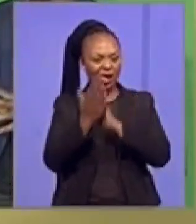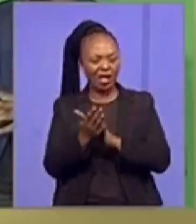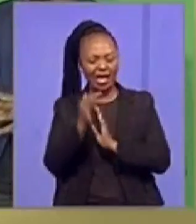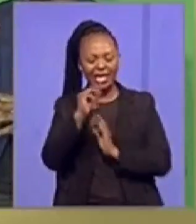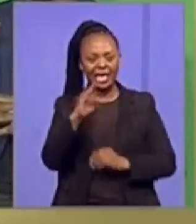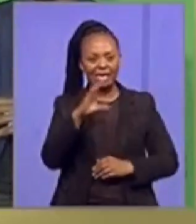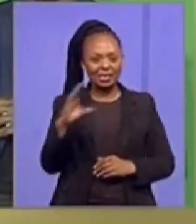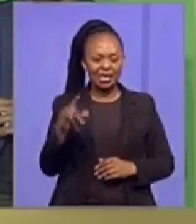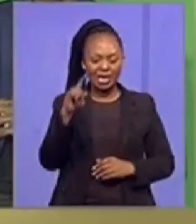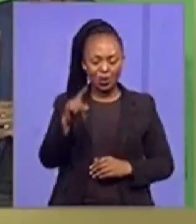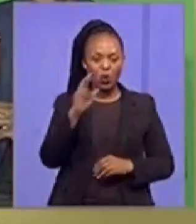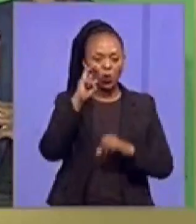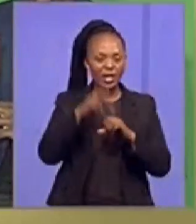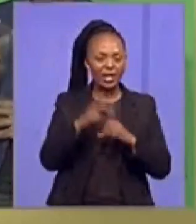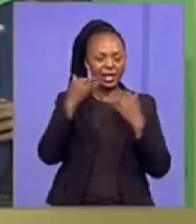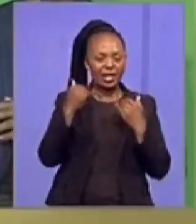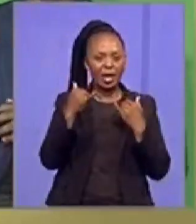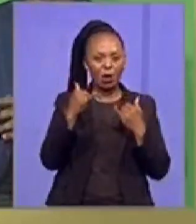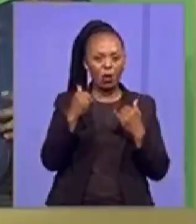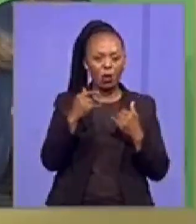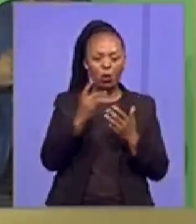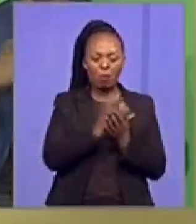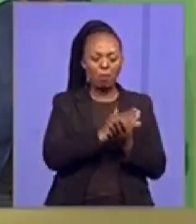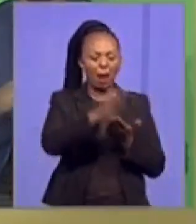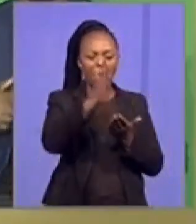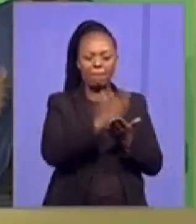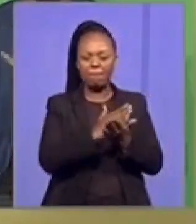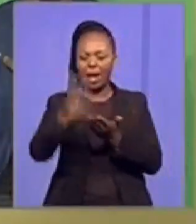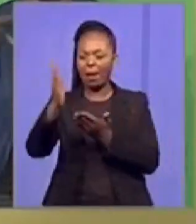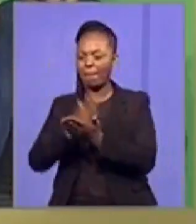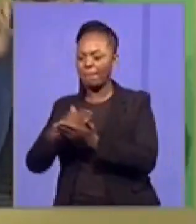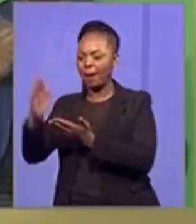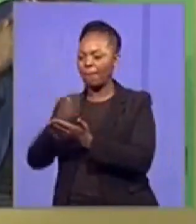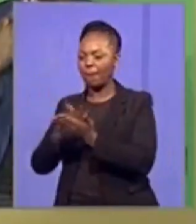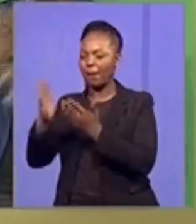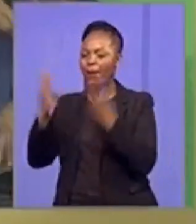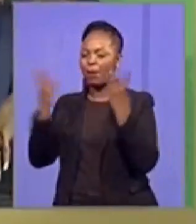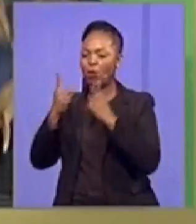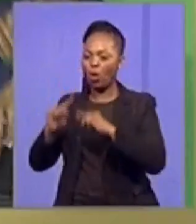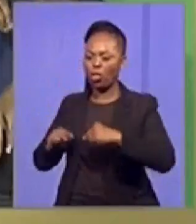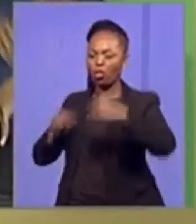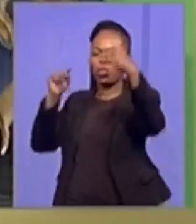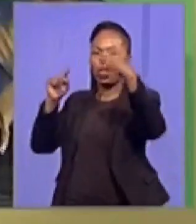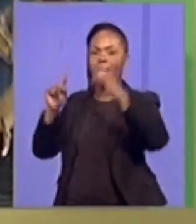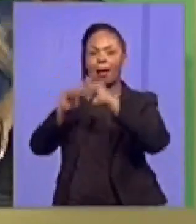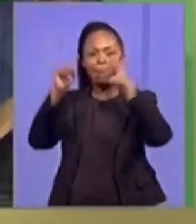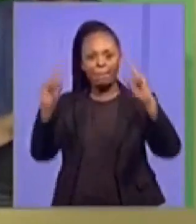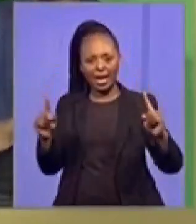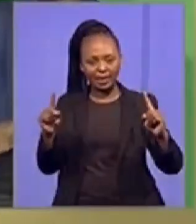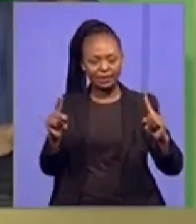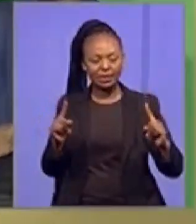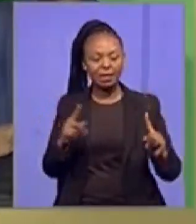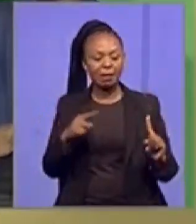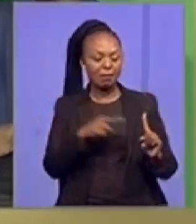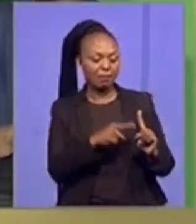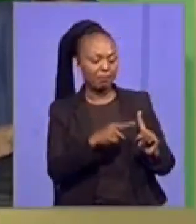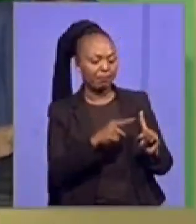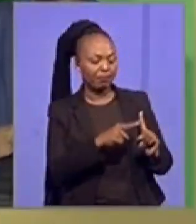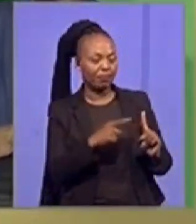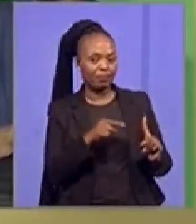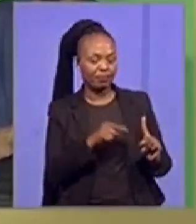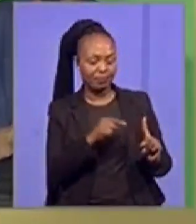o tshwanetse o se batlo tlosa bohle ba ileng hore ba ne ba le kgahlanong le wena, empa ha o lebella mme tonakgolo